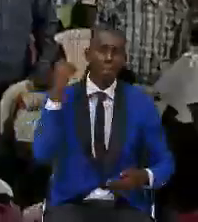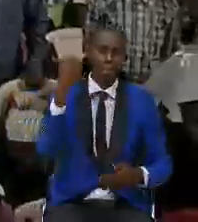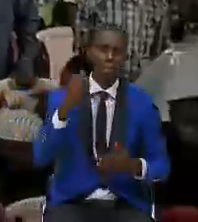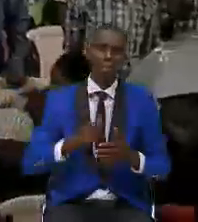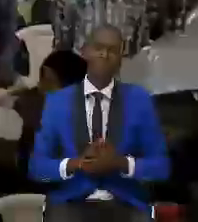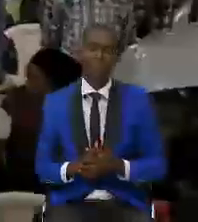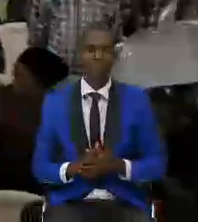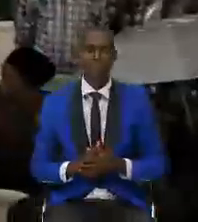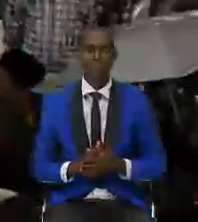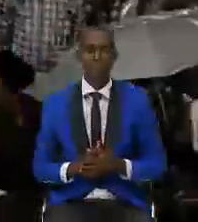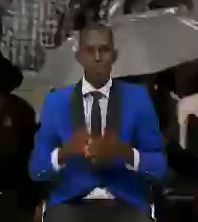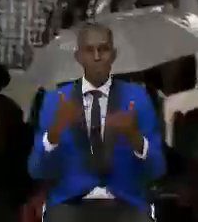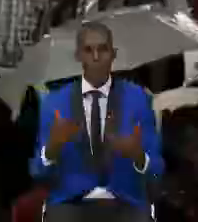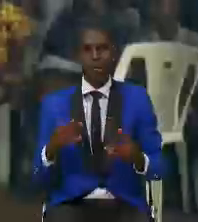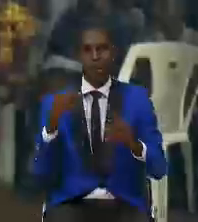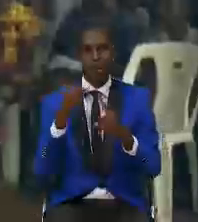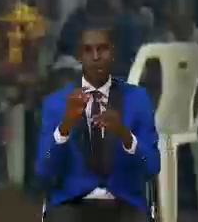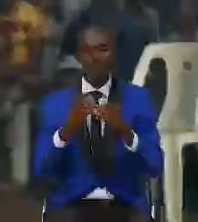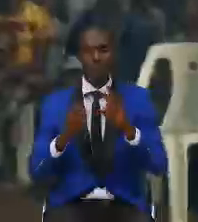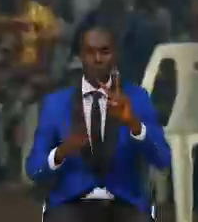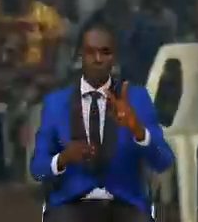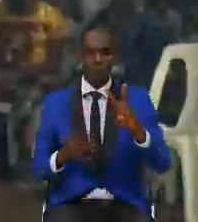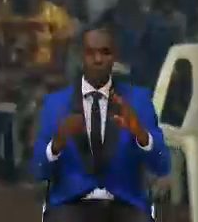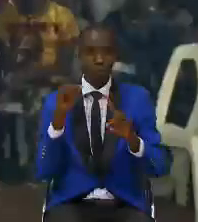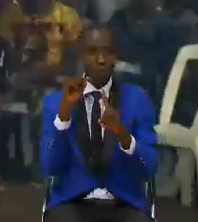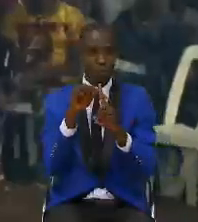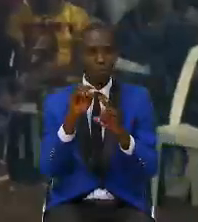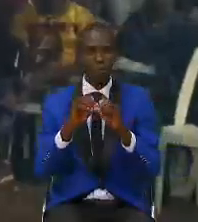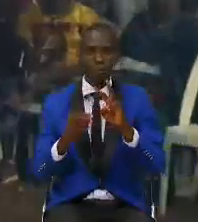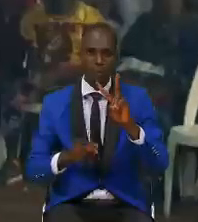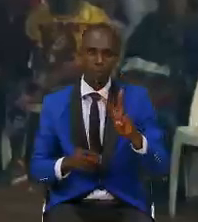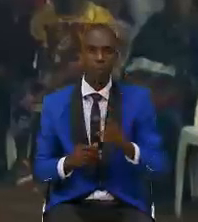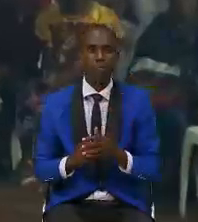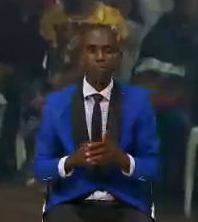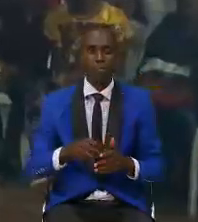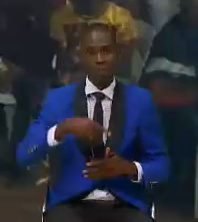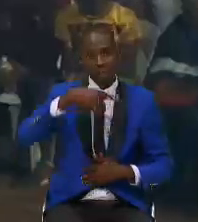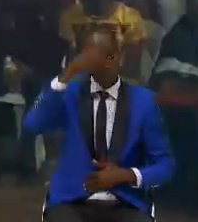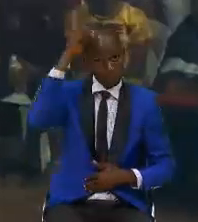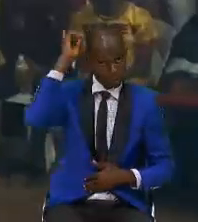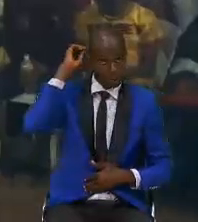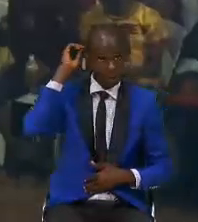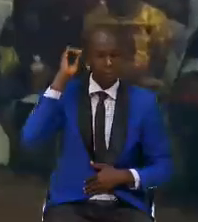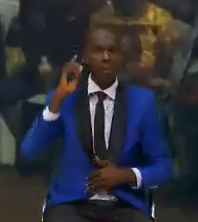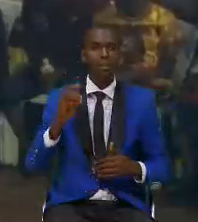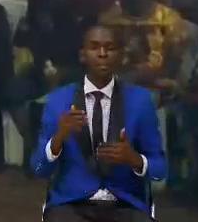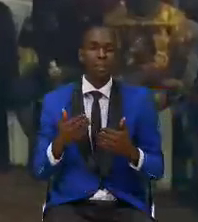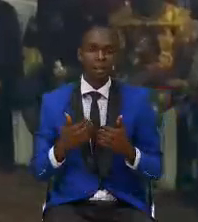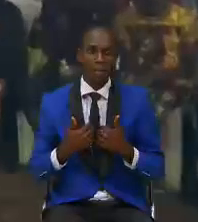hear divine solution. Amen. I come to point number two now. Point number